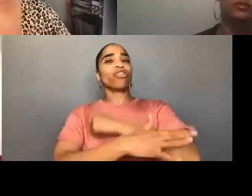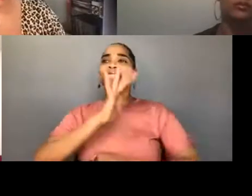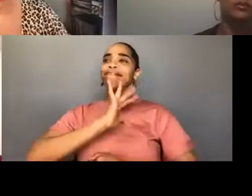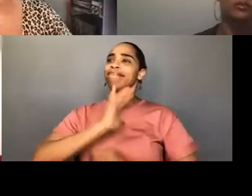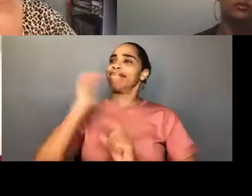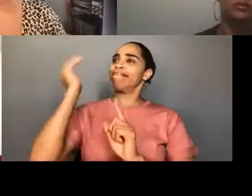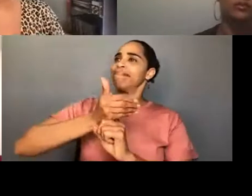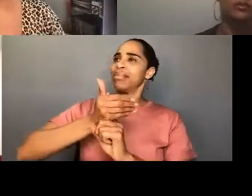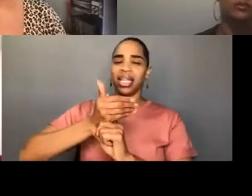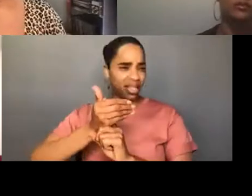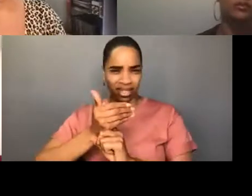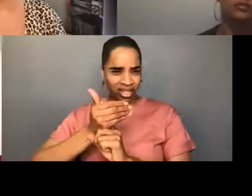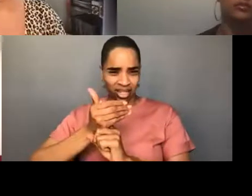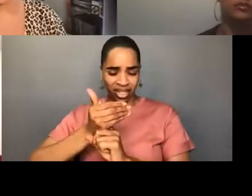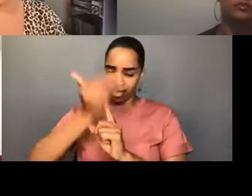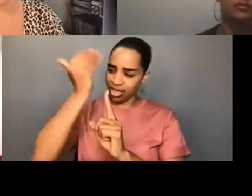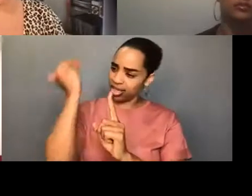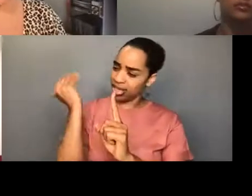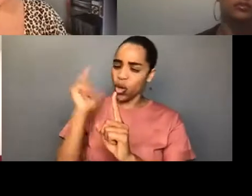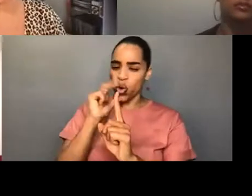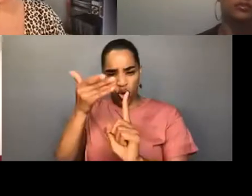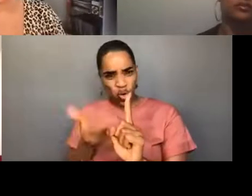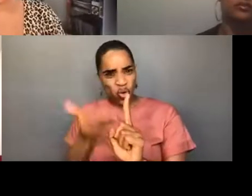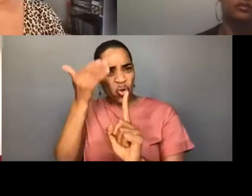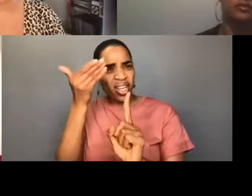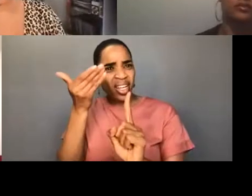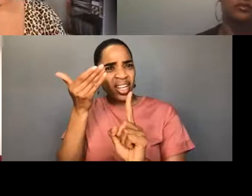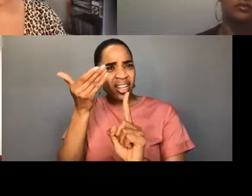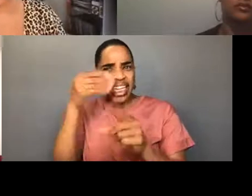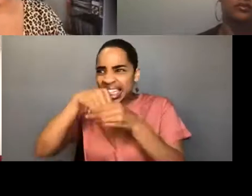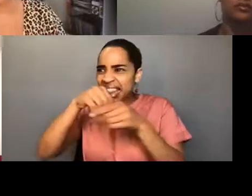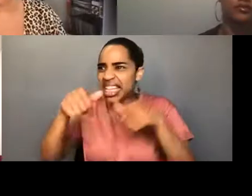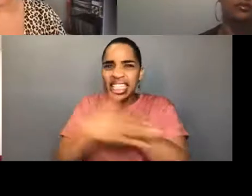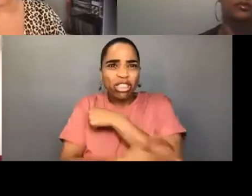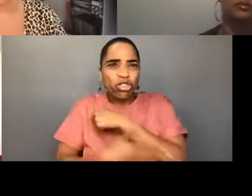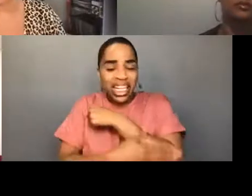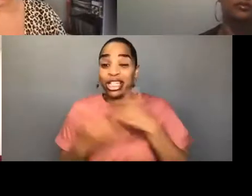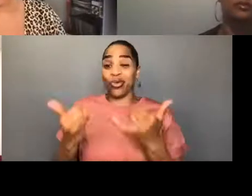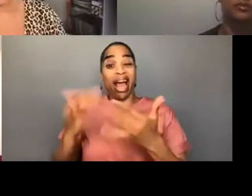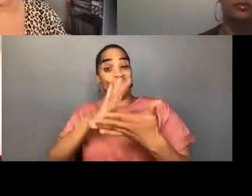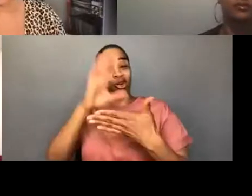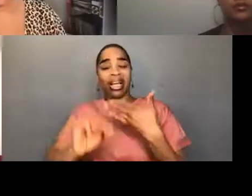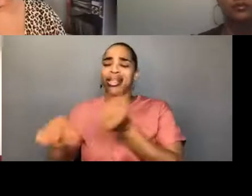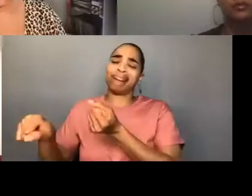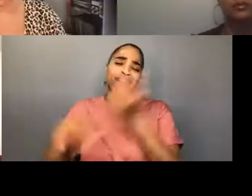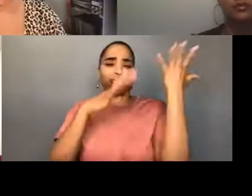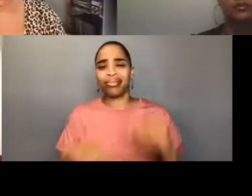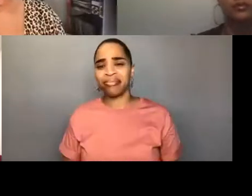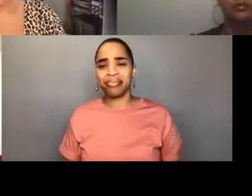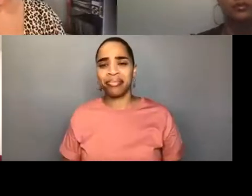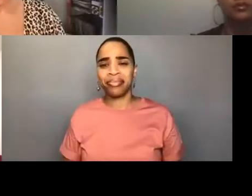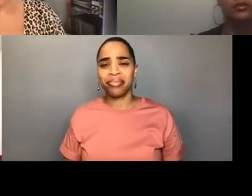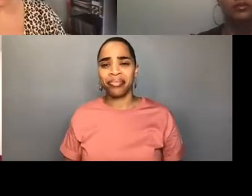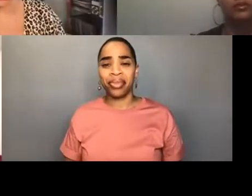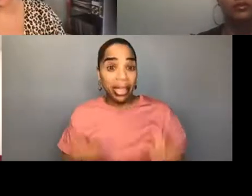helping us understand who we are as a country. So we would need to discard all of that, right? Like, how many of us have been taught